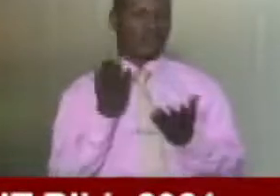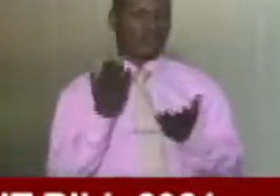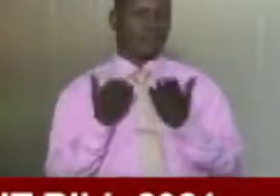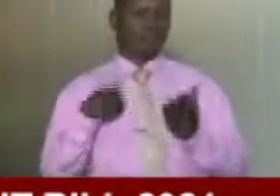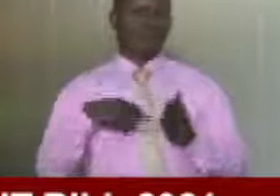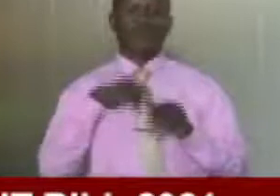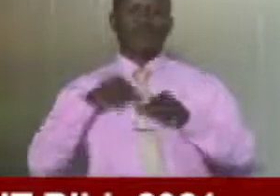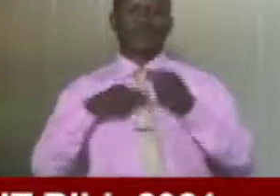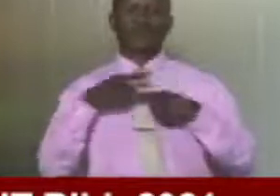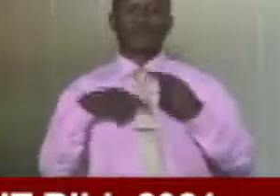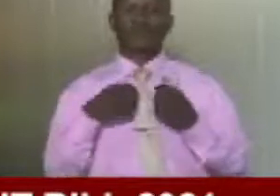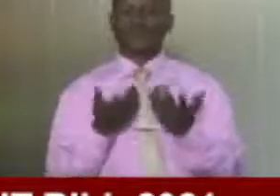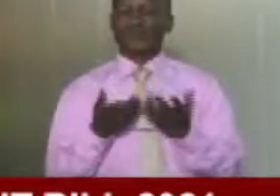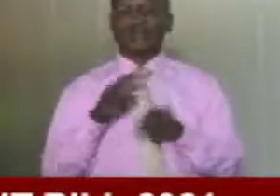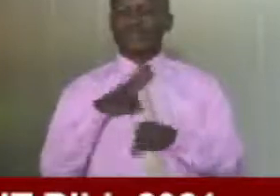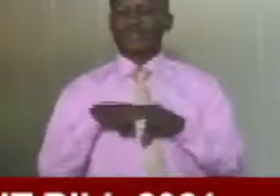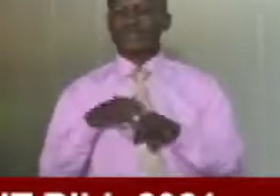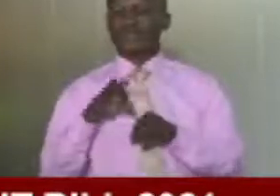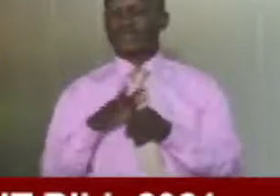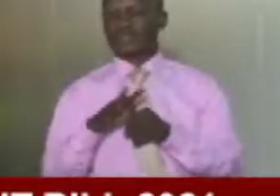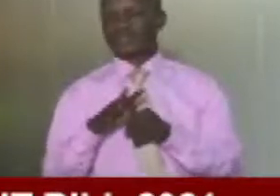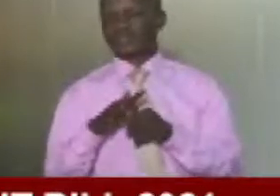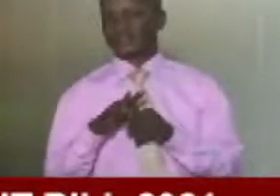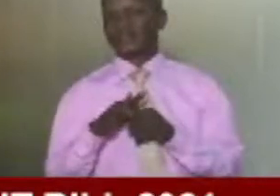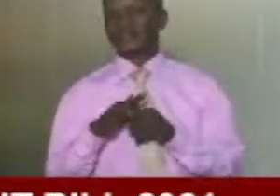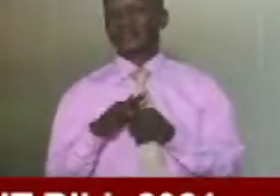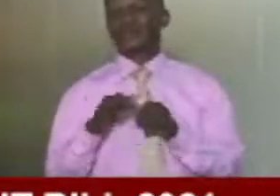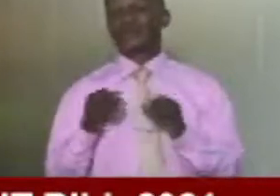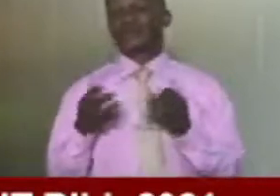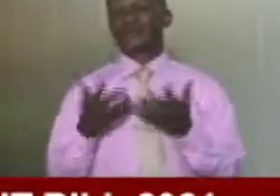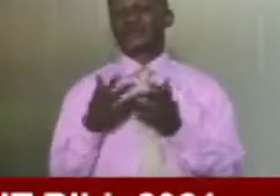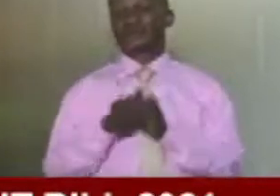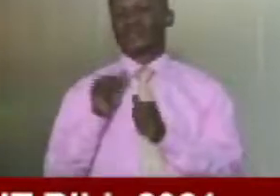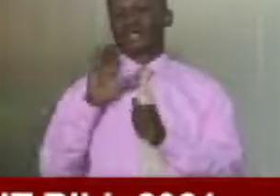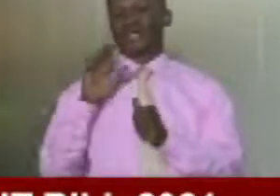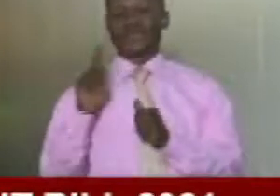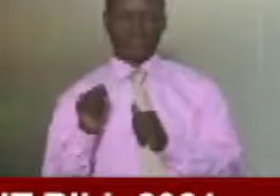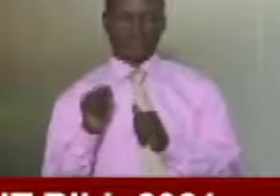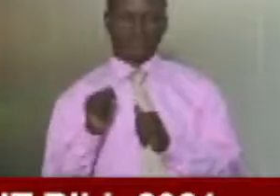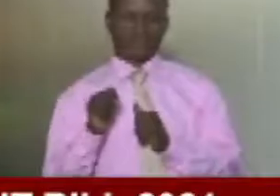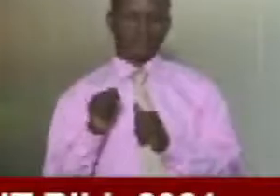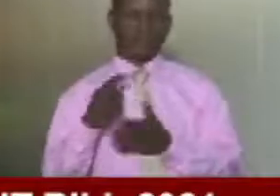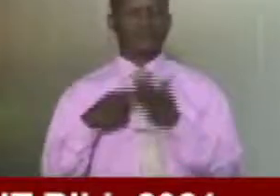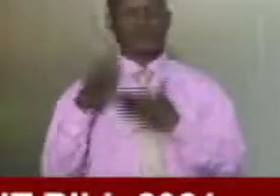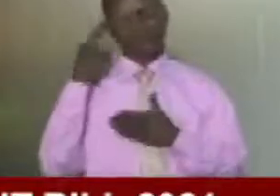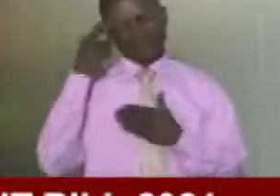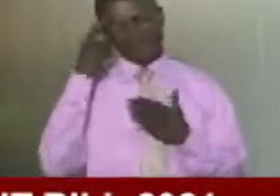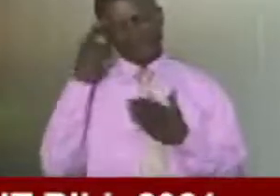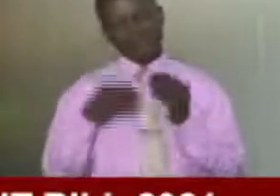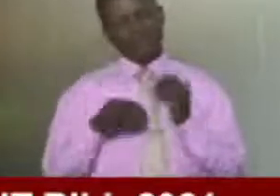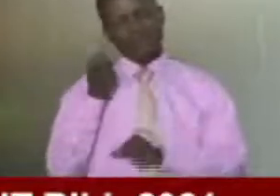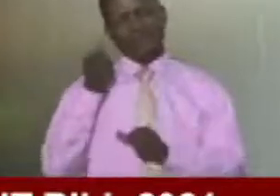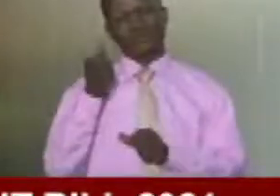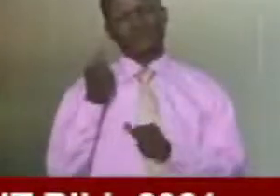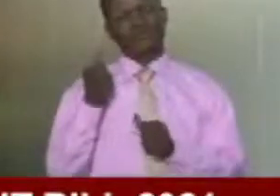into the next election circle with the present law that we have. What do you think is the effect, the major effect of